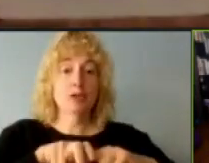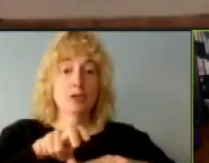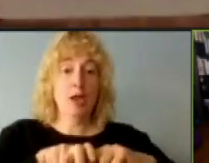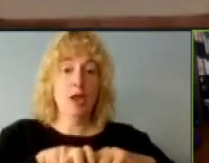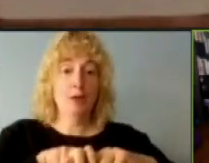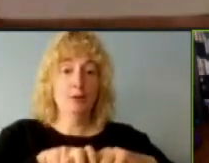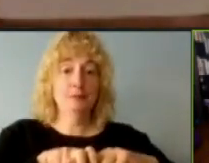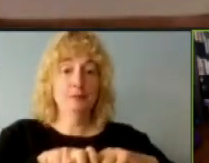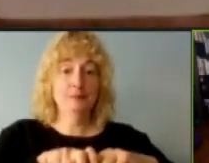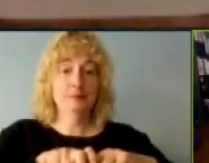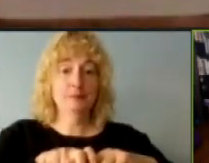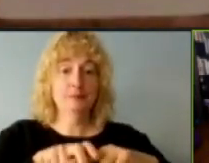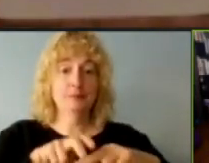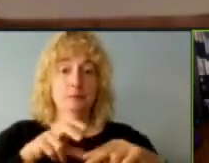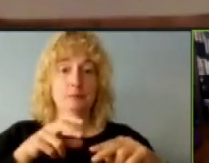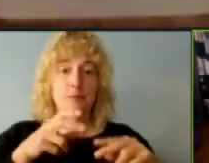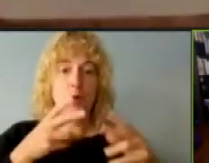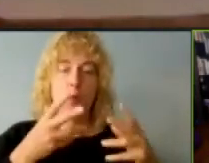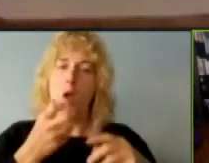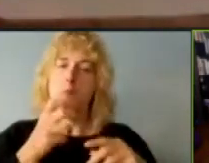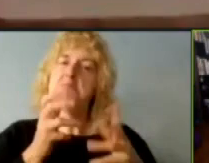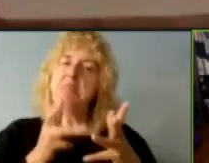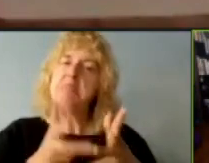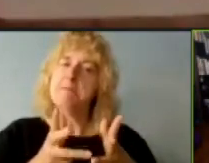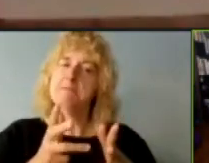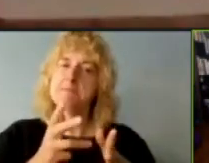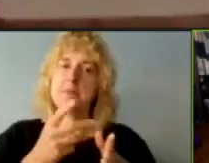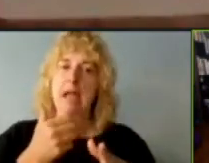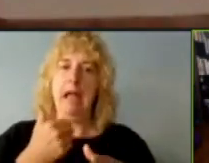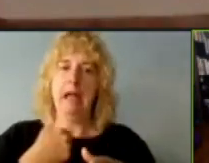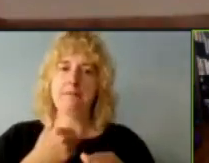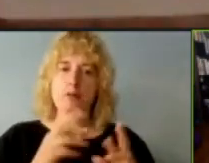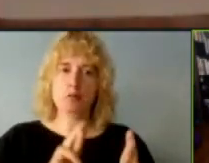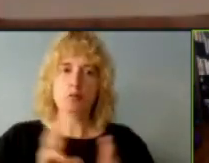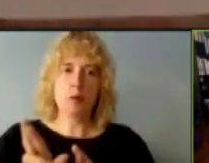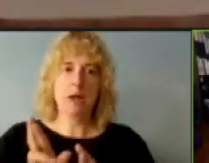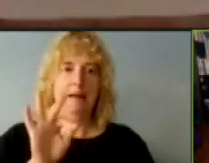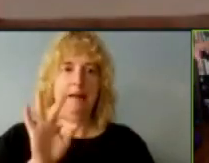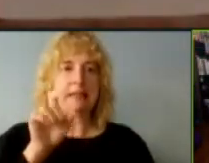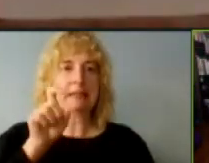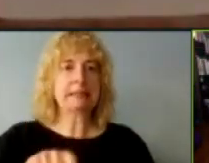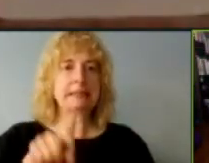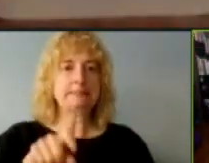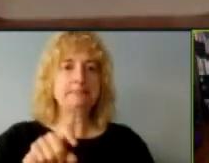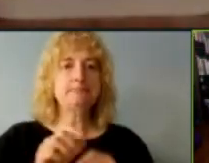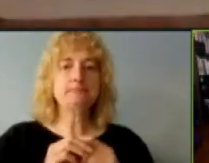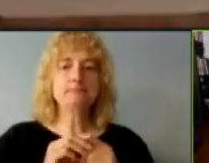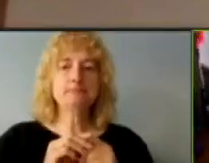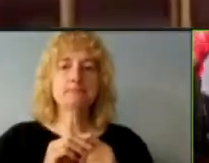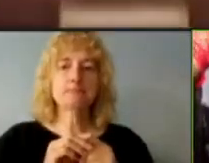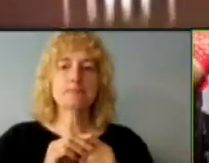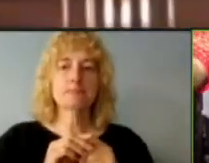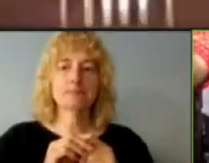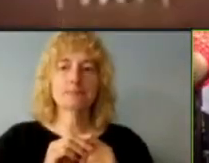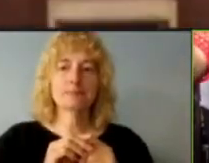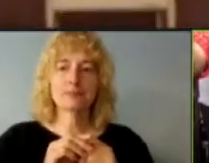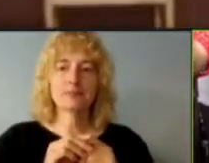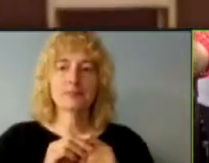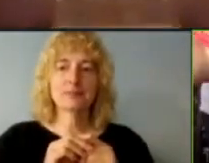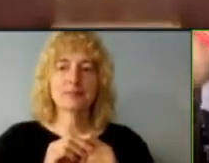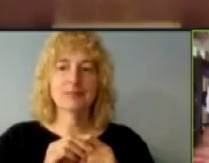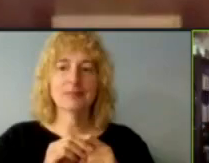handy in case I need to hold on. All